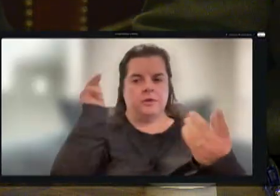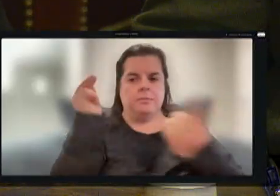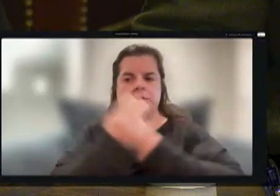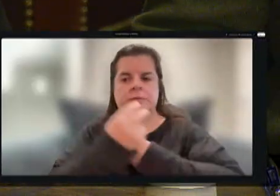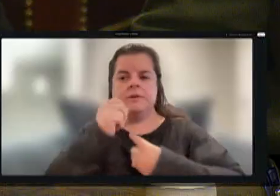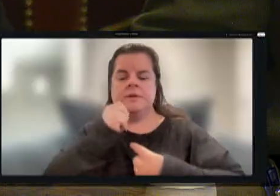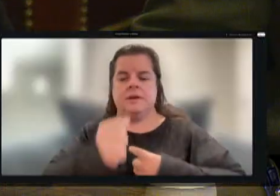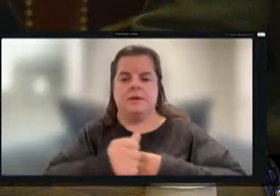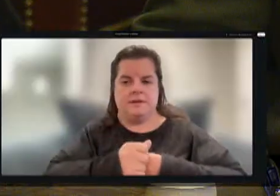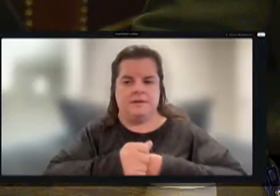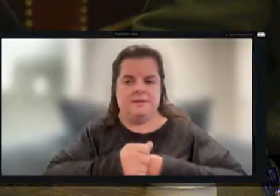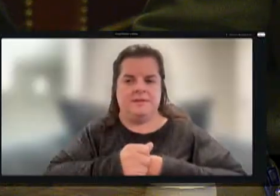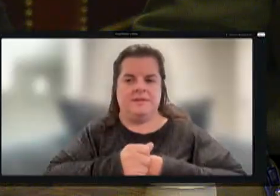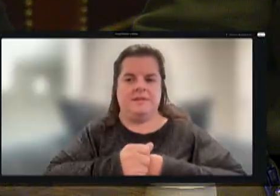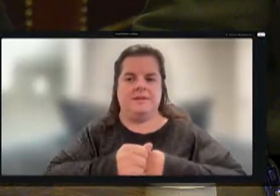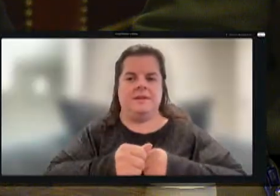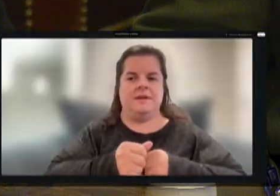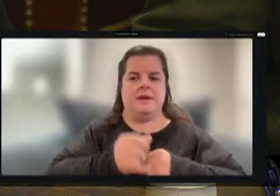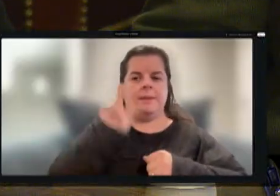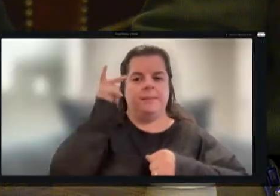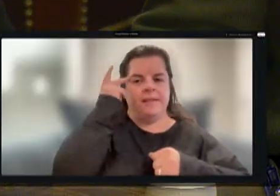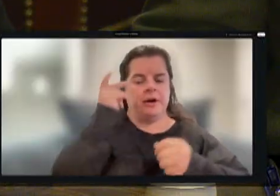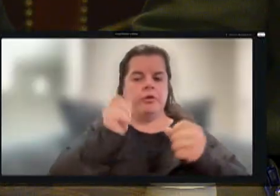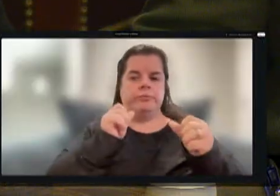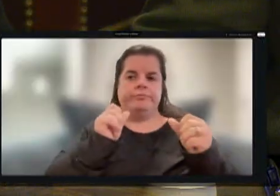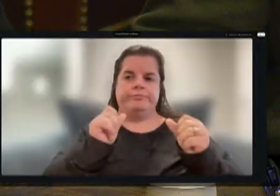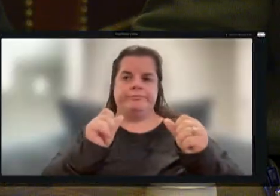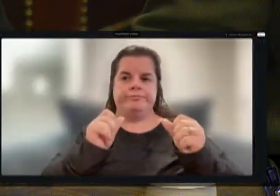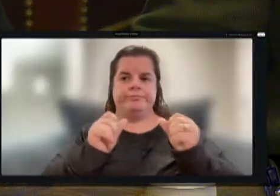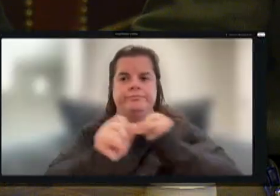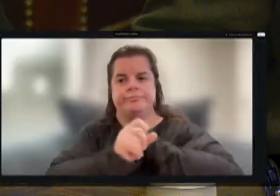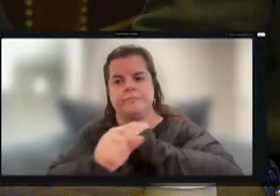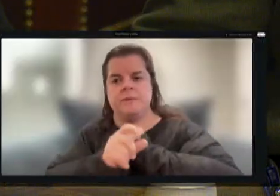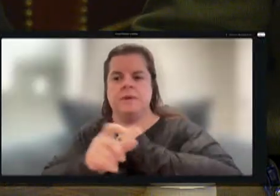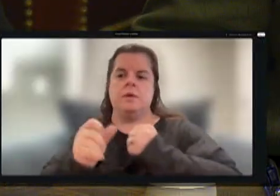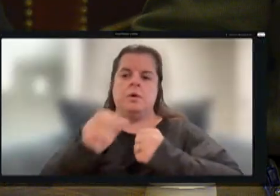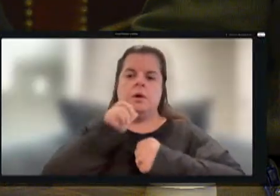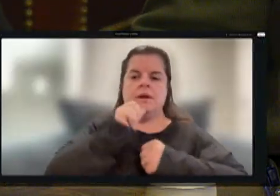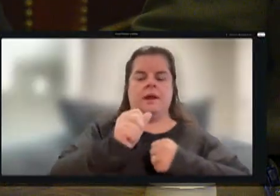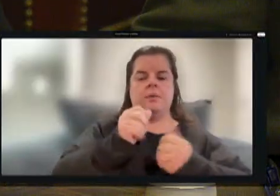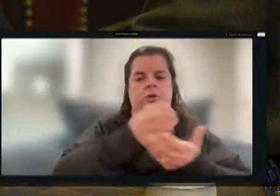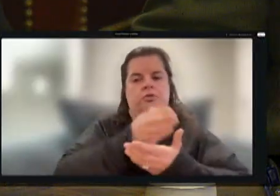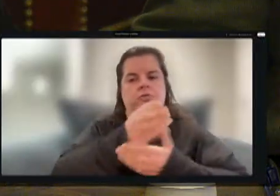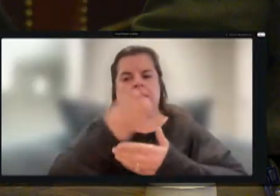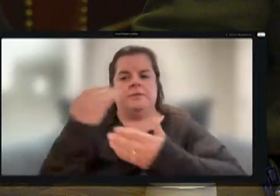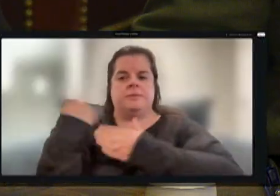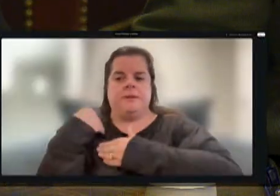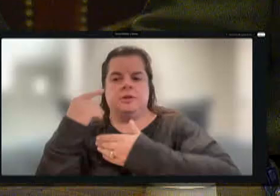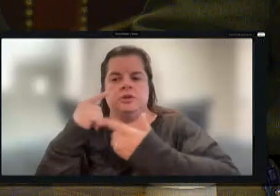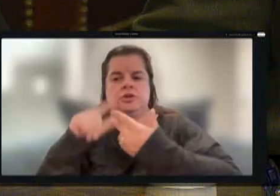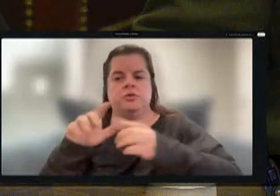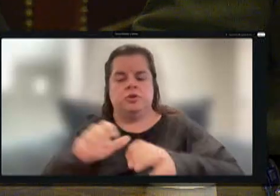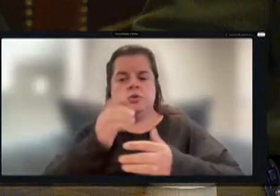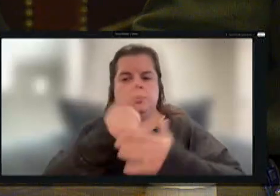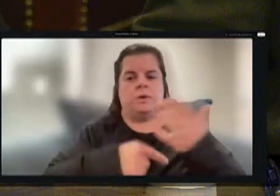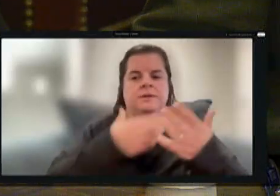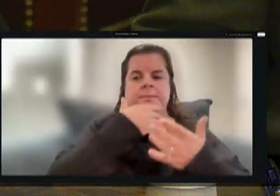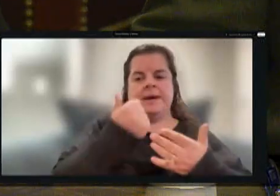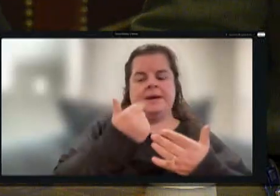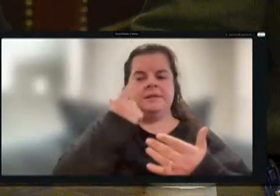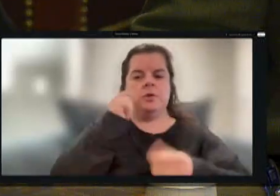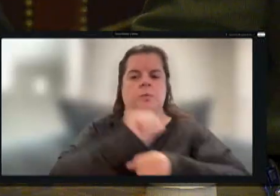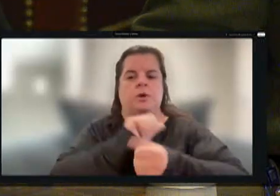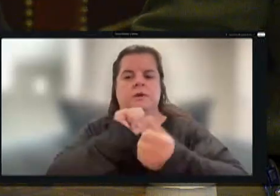things that are occurring. I think we have a right and a responsibility to do what's best for the residents of the city of Pittsburgh, and that's to work together for a budget